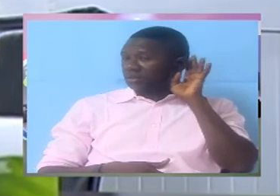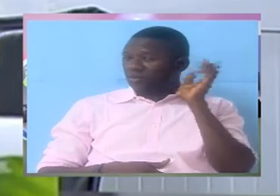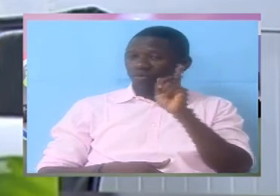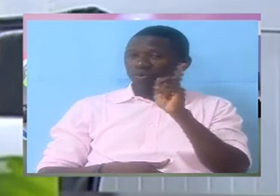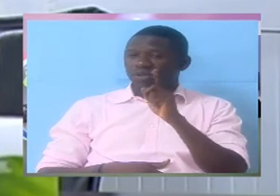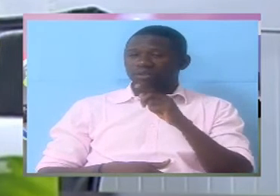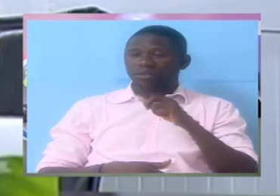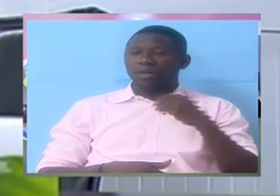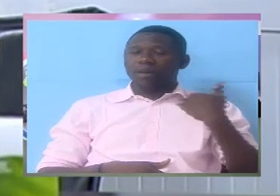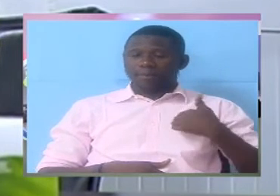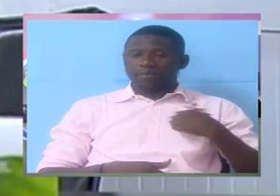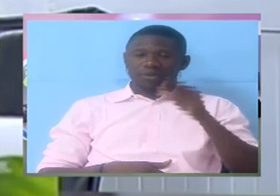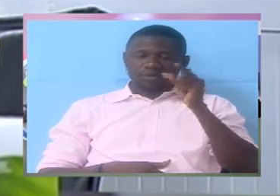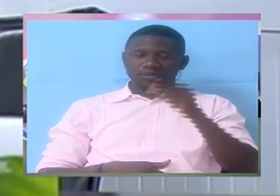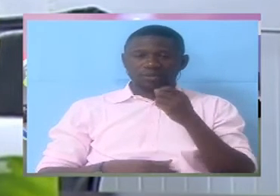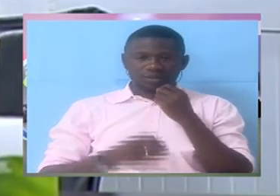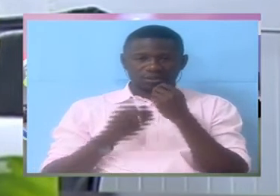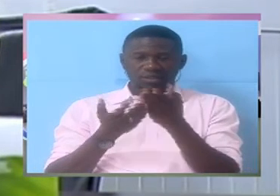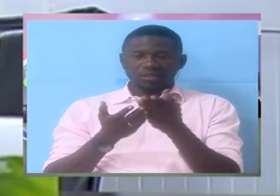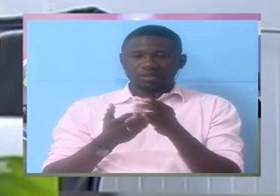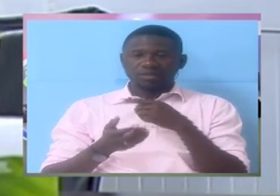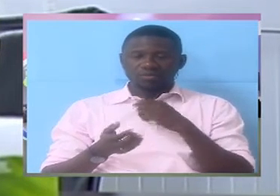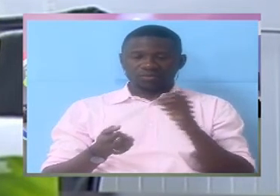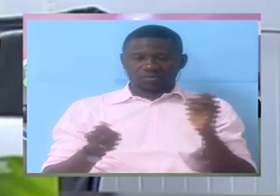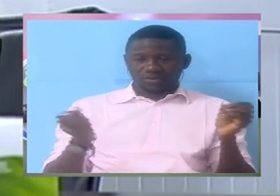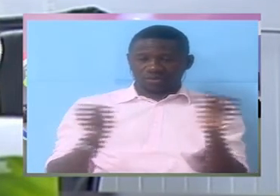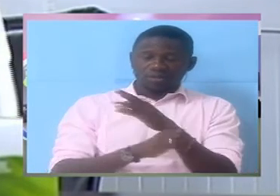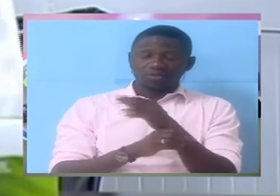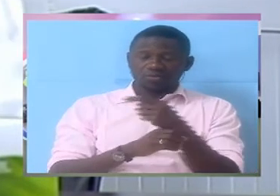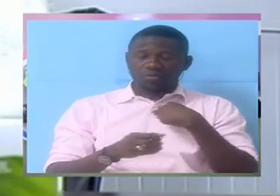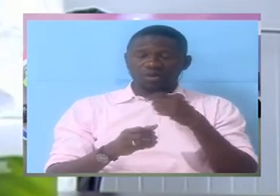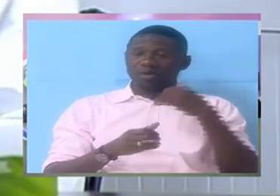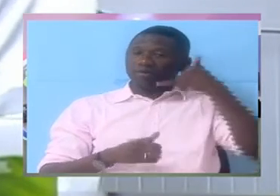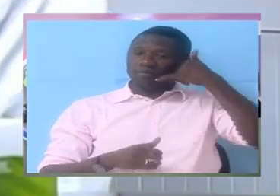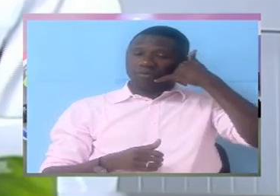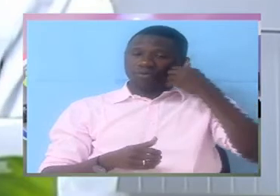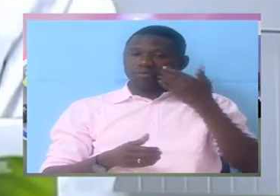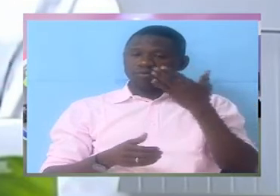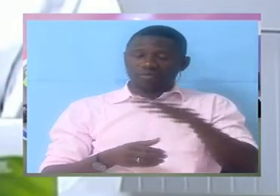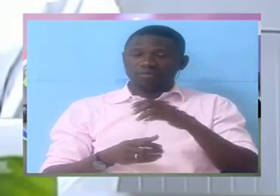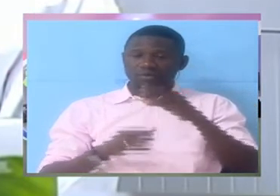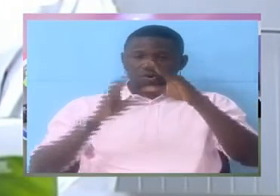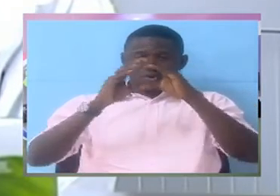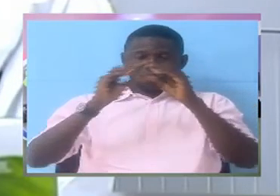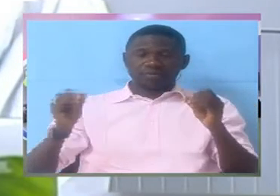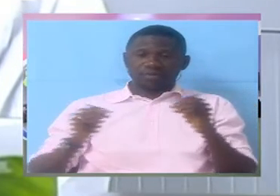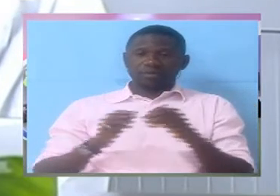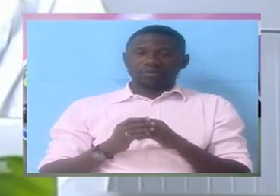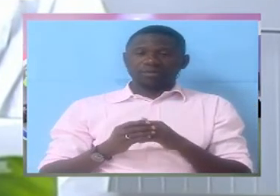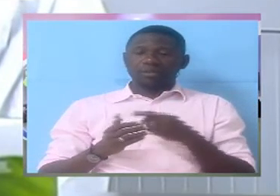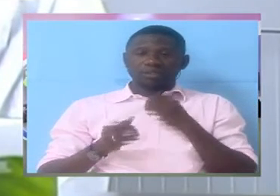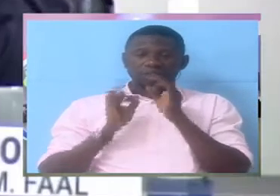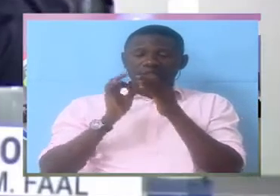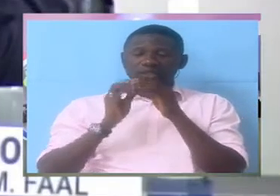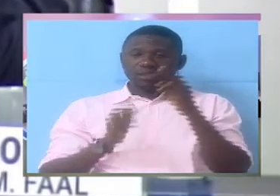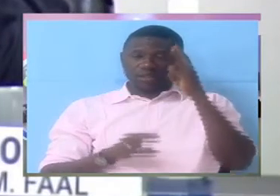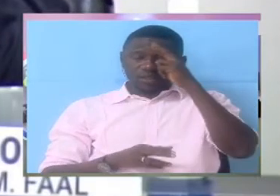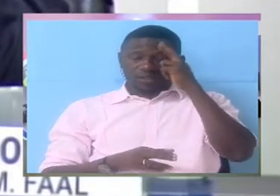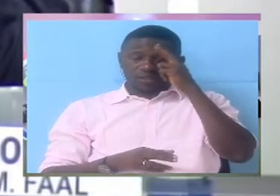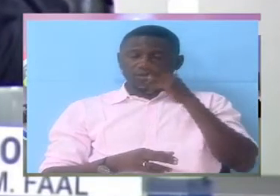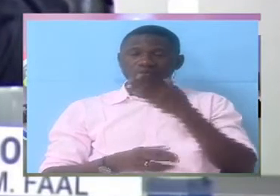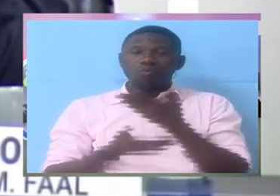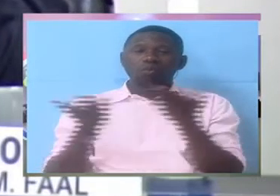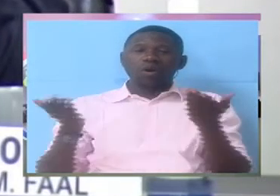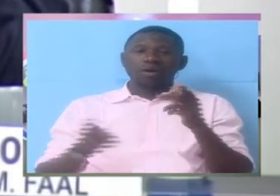They have just sent it to my phone from the office. It says the reason why